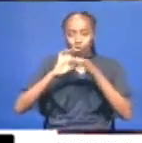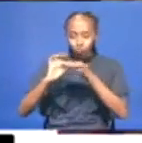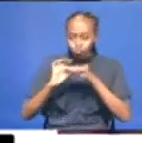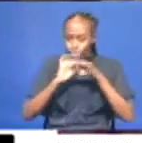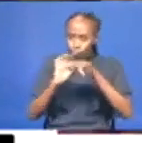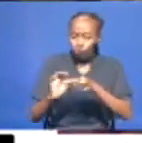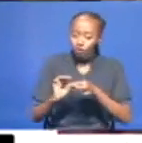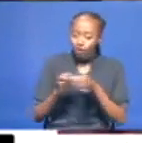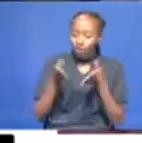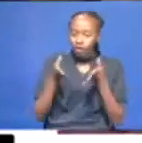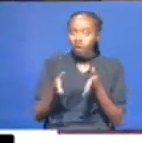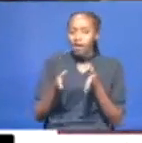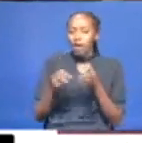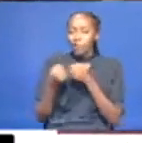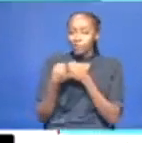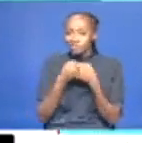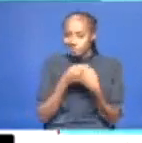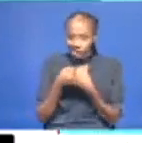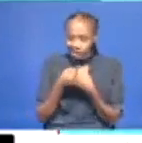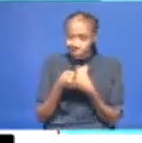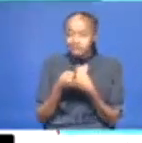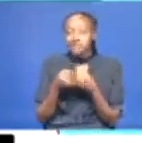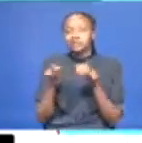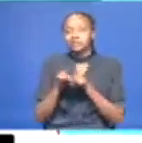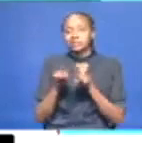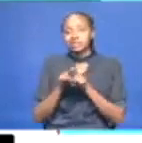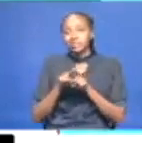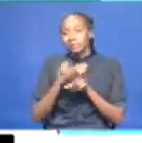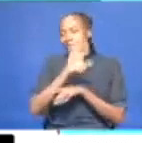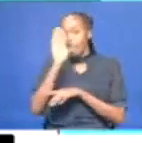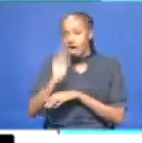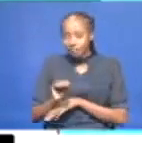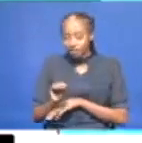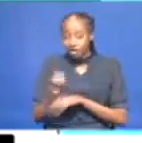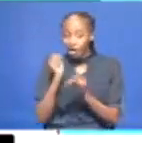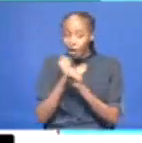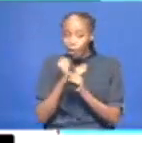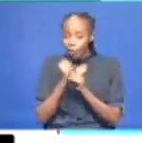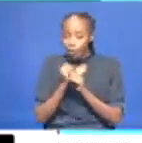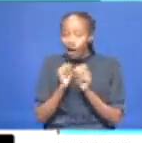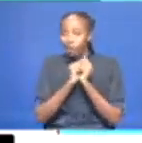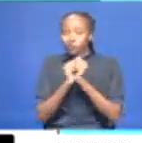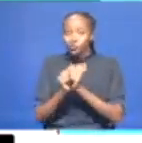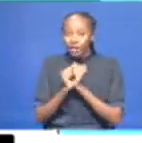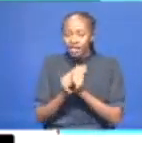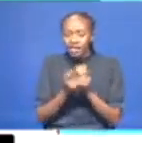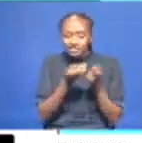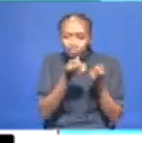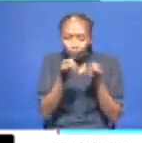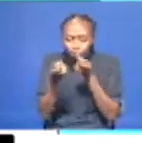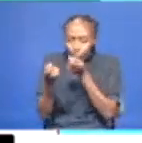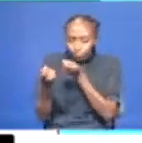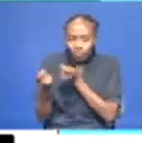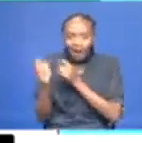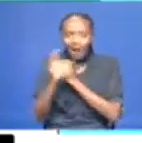nyakati hizi ili kustawisha bara Afrika. When Africa works together, small countries and big countries,